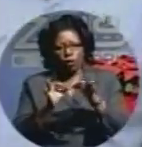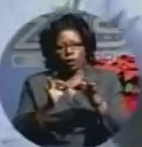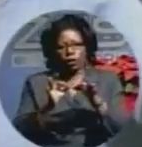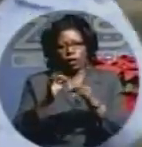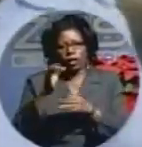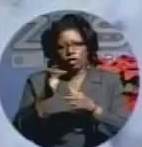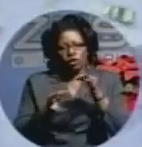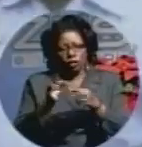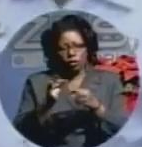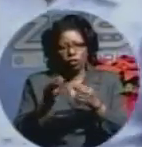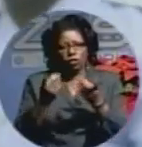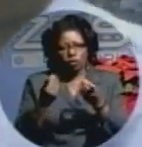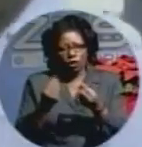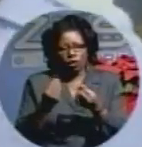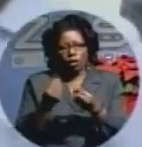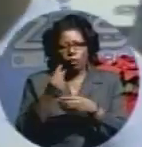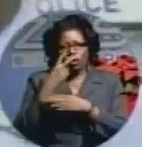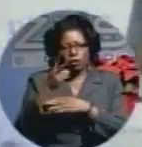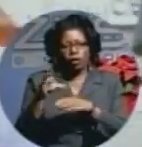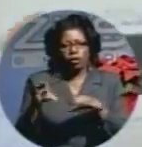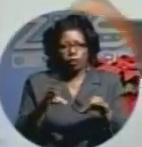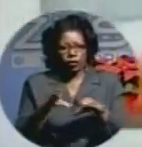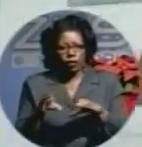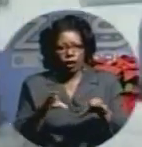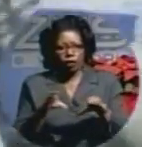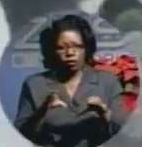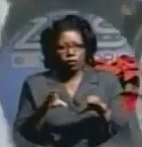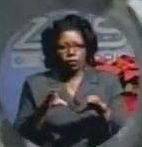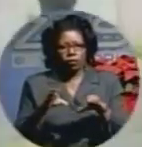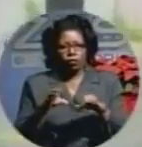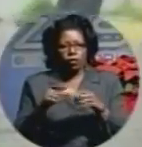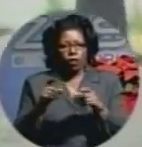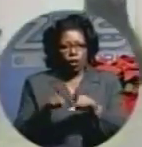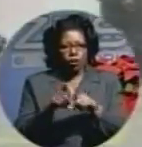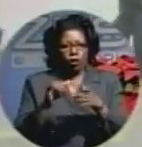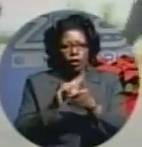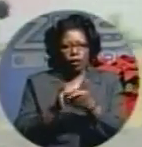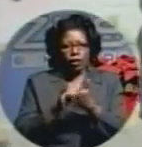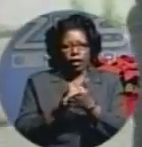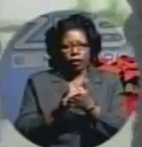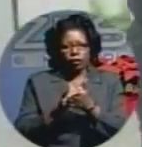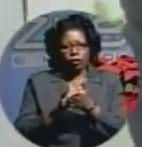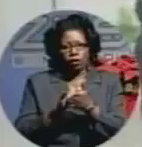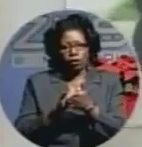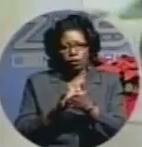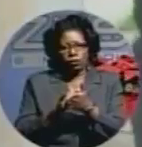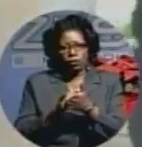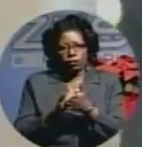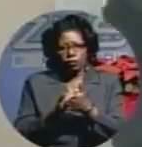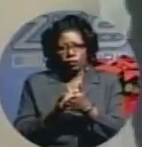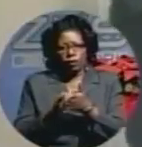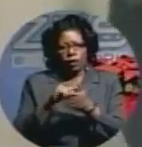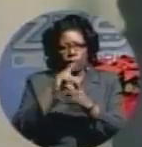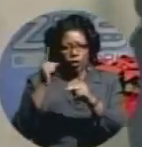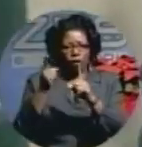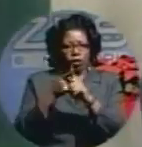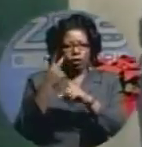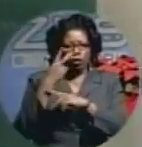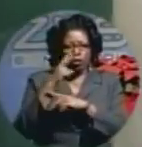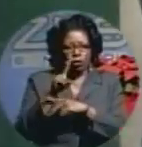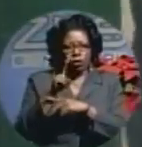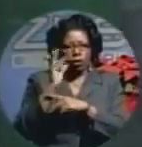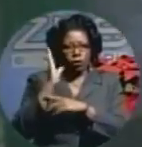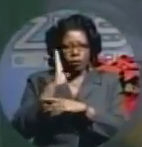only done, but that justice be seen to be done, and he stressed that under the circumstances, no objective observer would